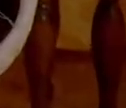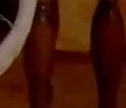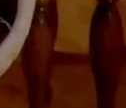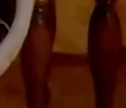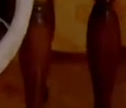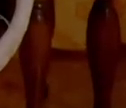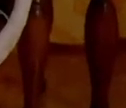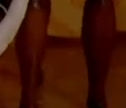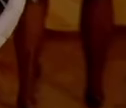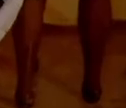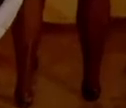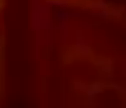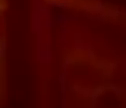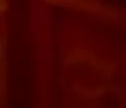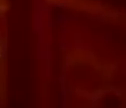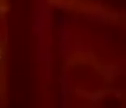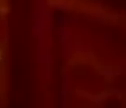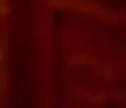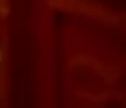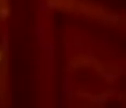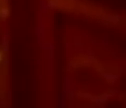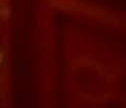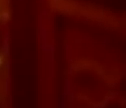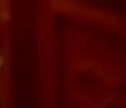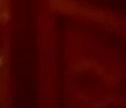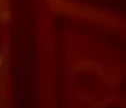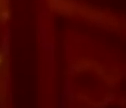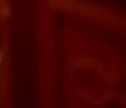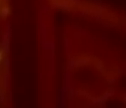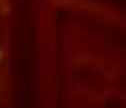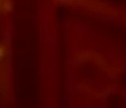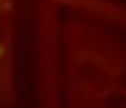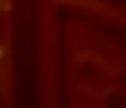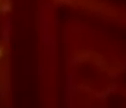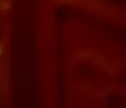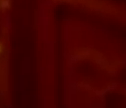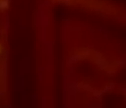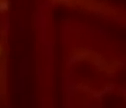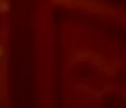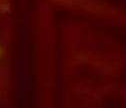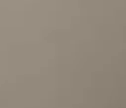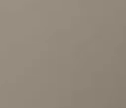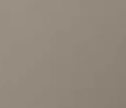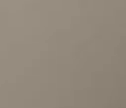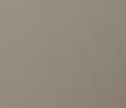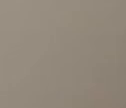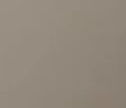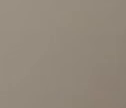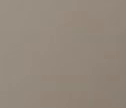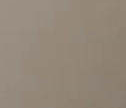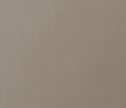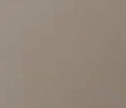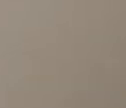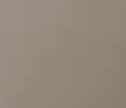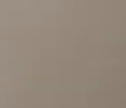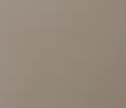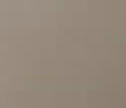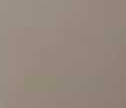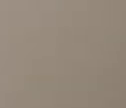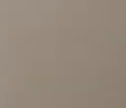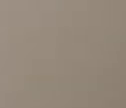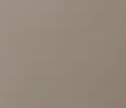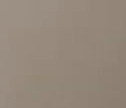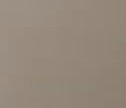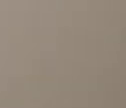everyone is supposed to do the census. How else are we gonna know how much people is in the Bahamas? How else are we gonna know where to